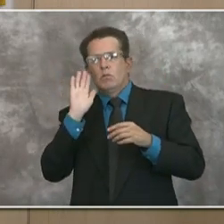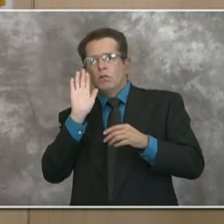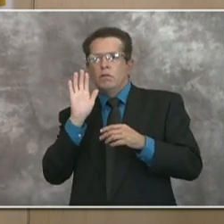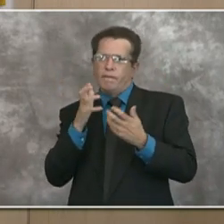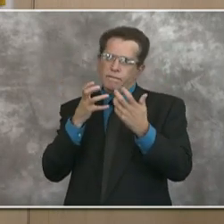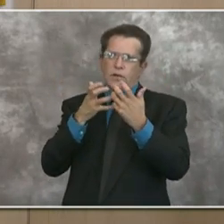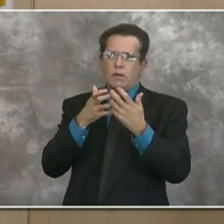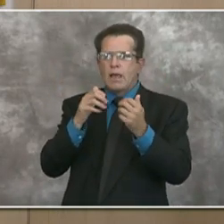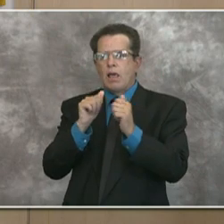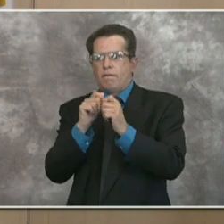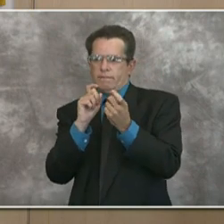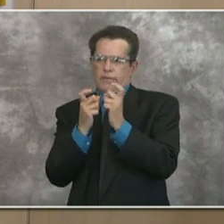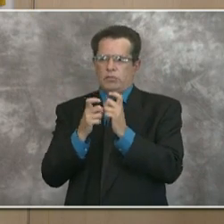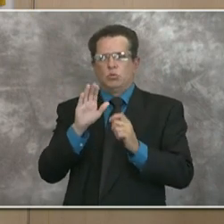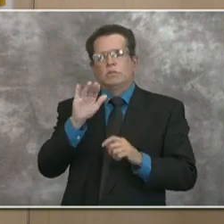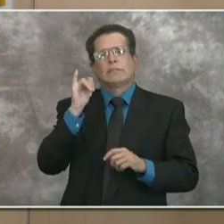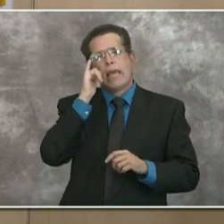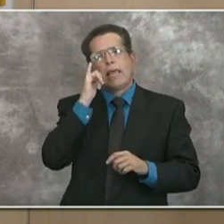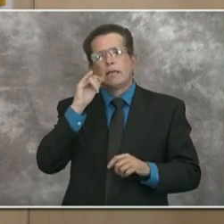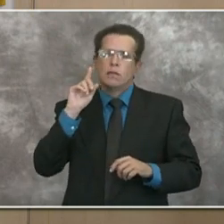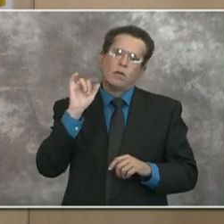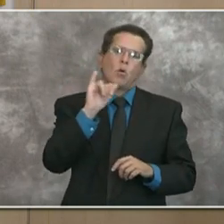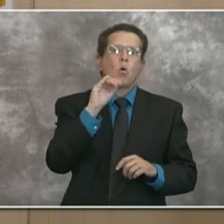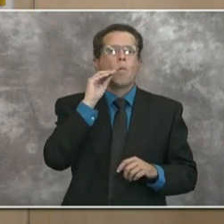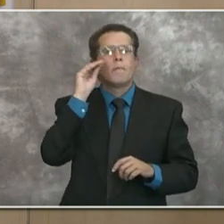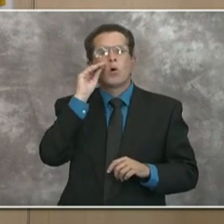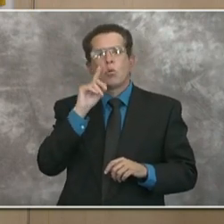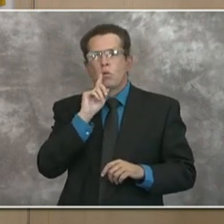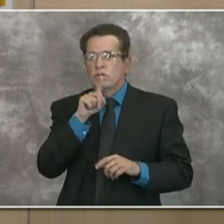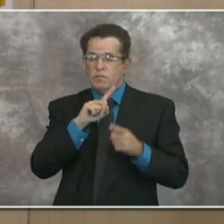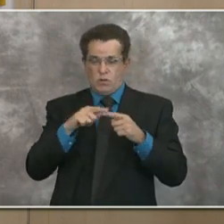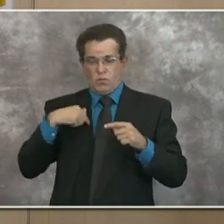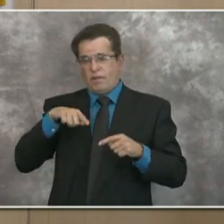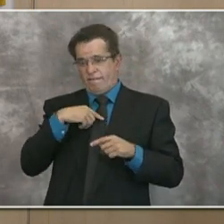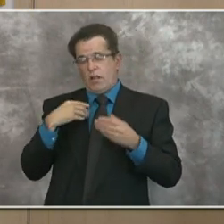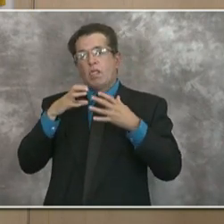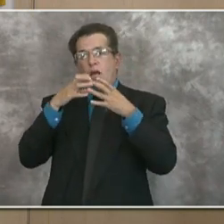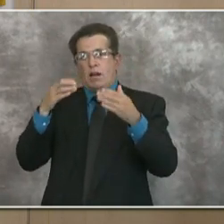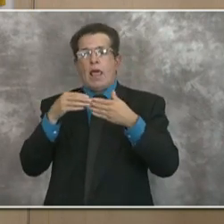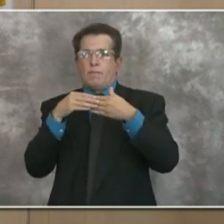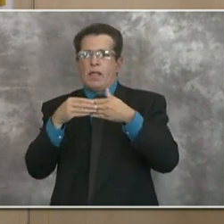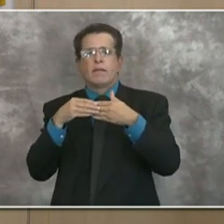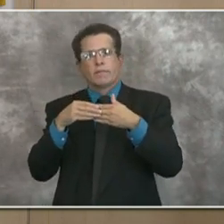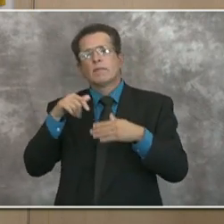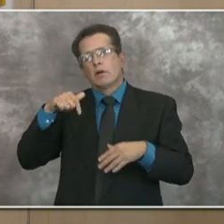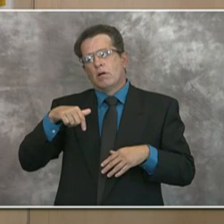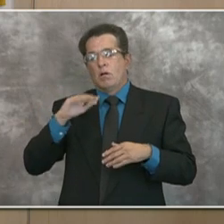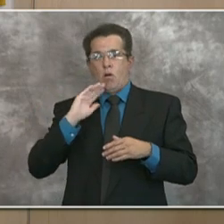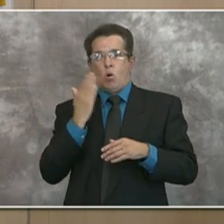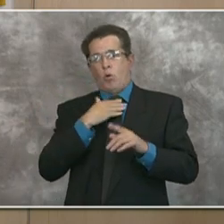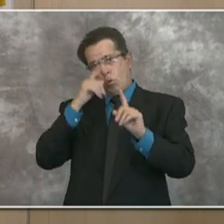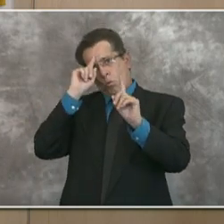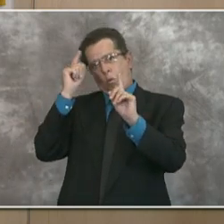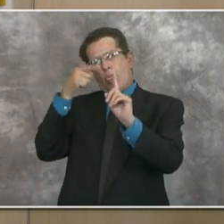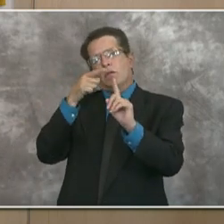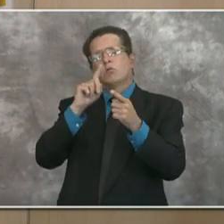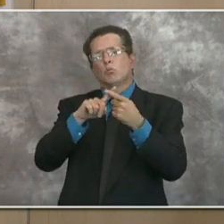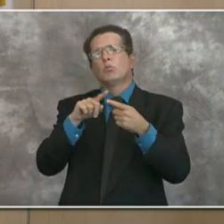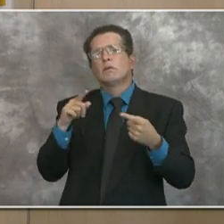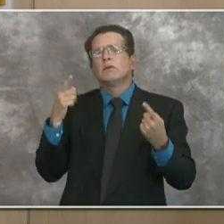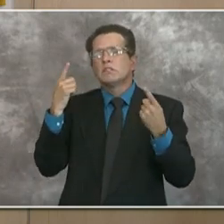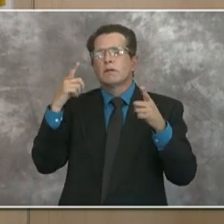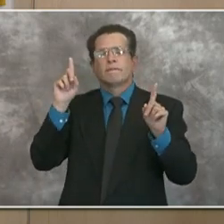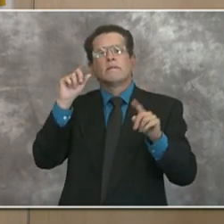its stay-at-home orders. So I believe we have ample latitude. At this point, what our goal is to do is to achieve